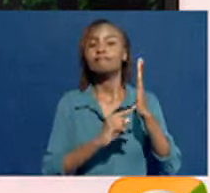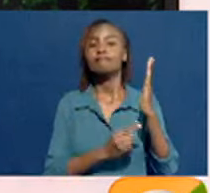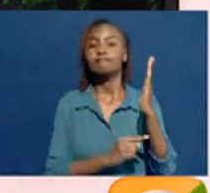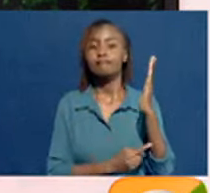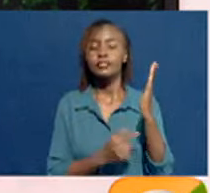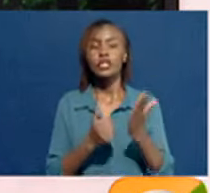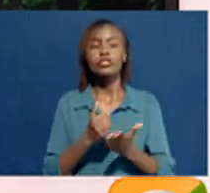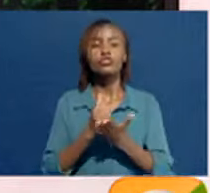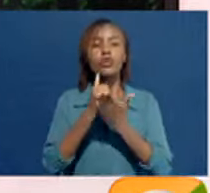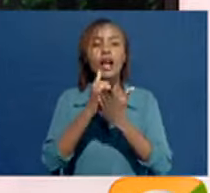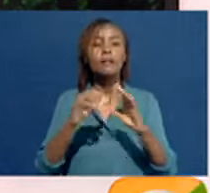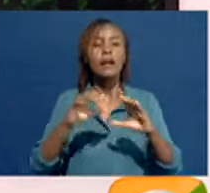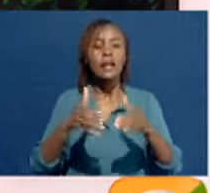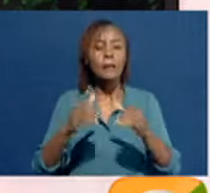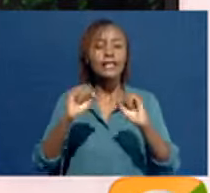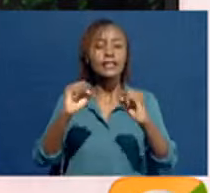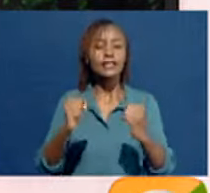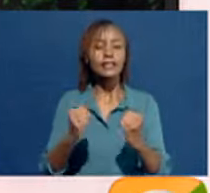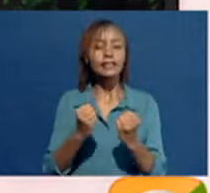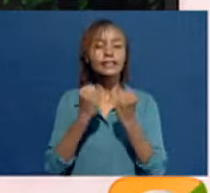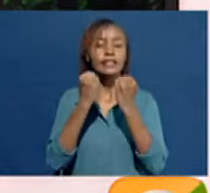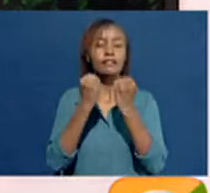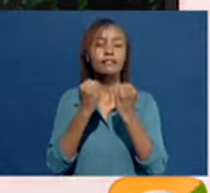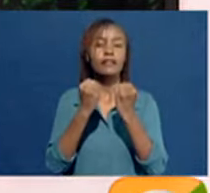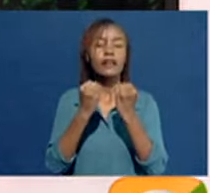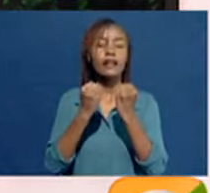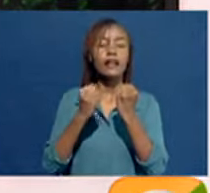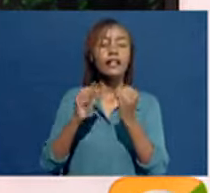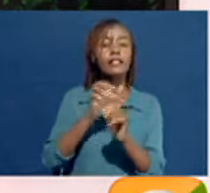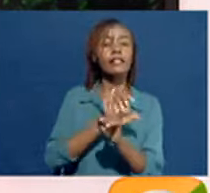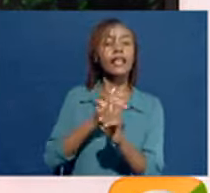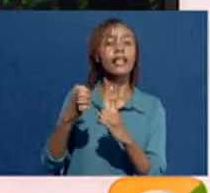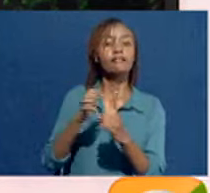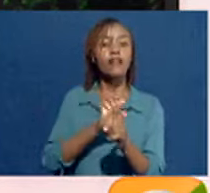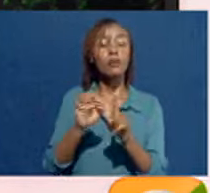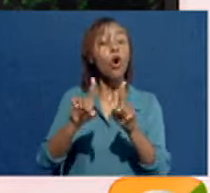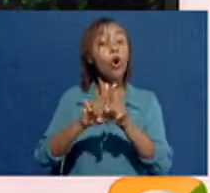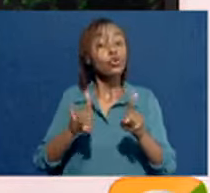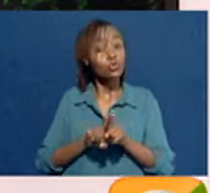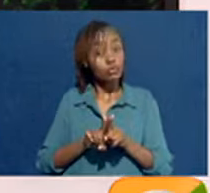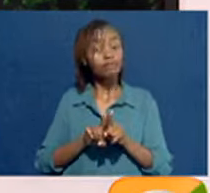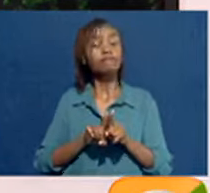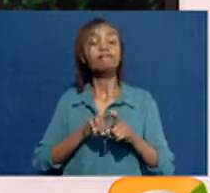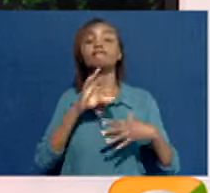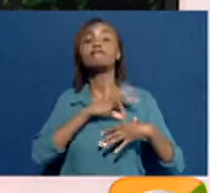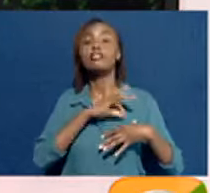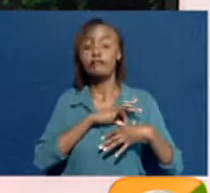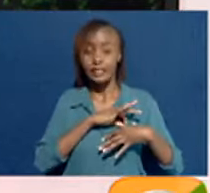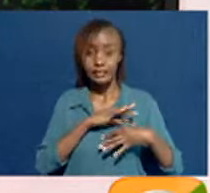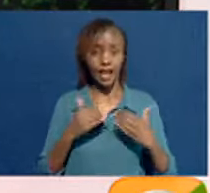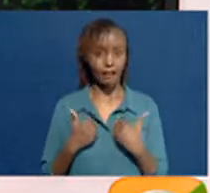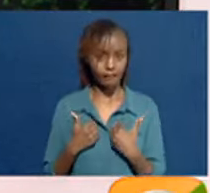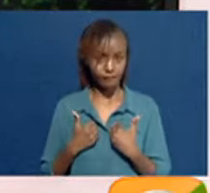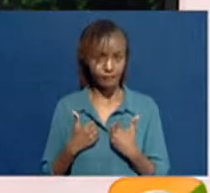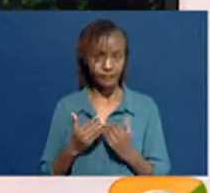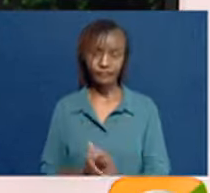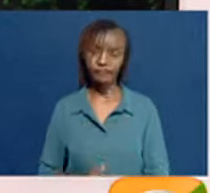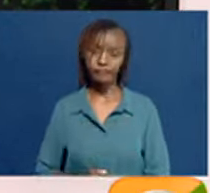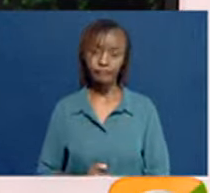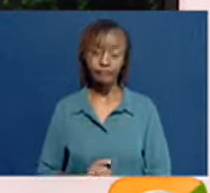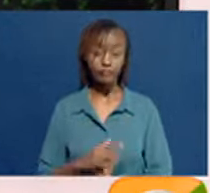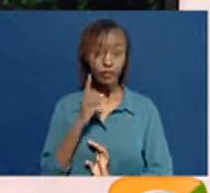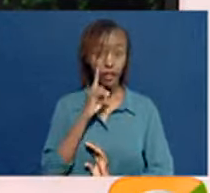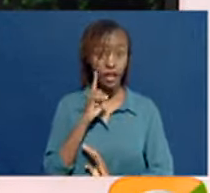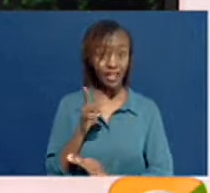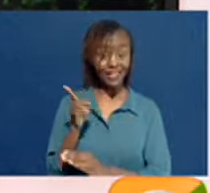the environment in ways as they make some profit. Now, this concept, like we said,